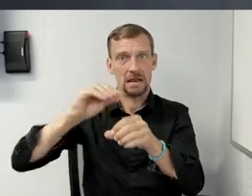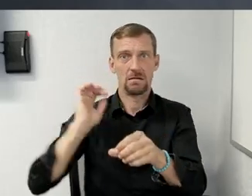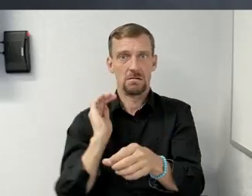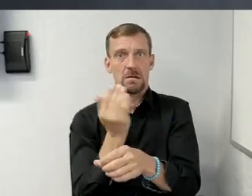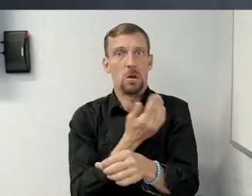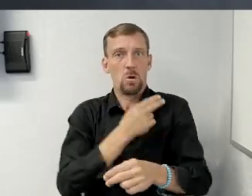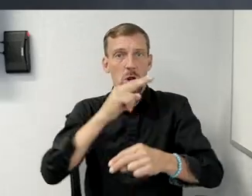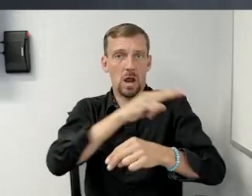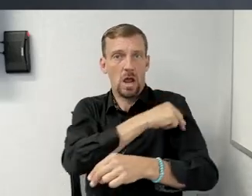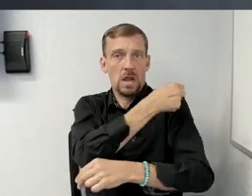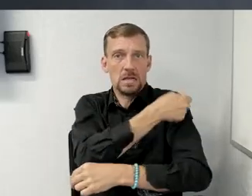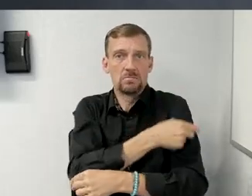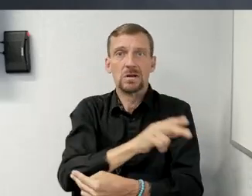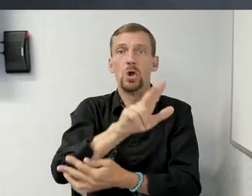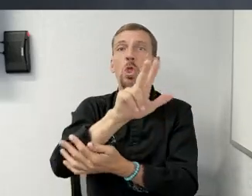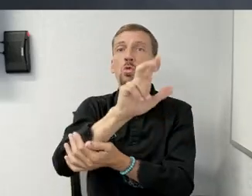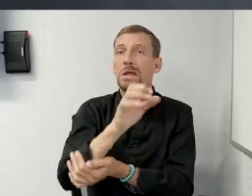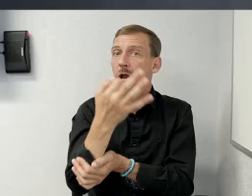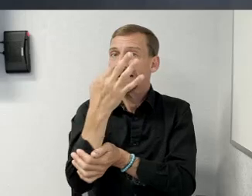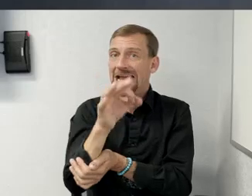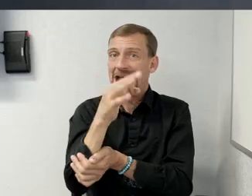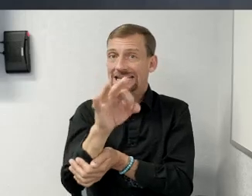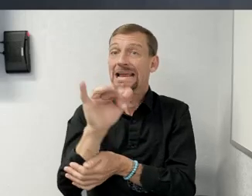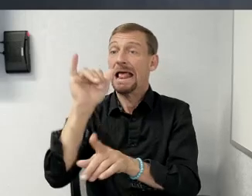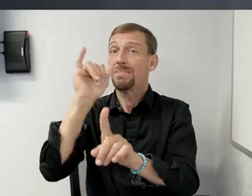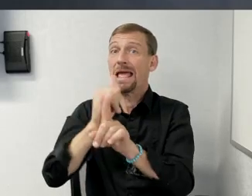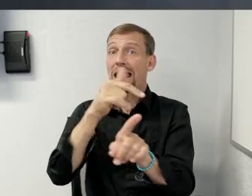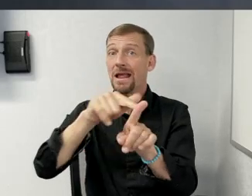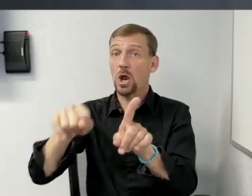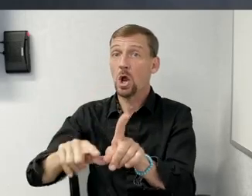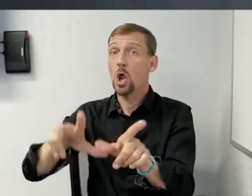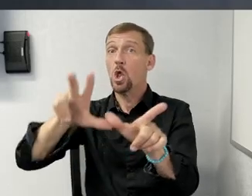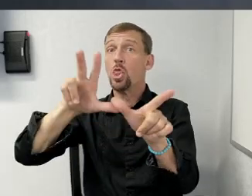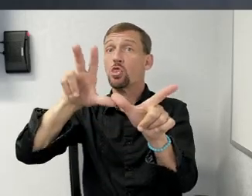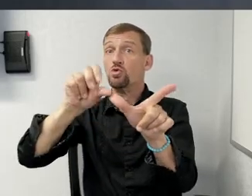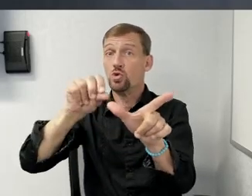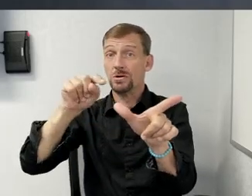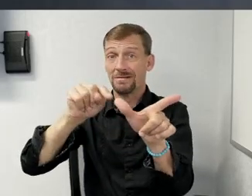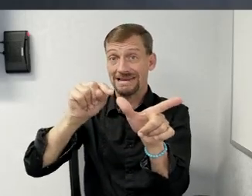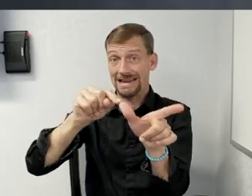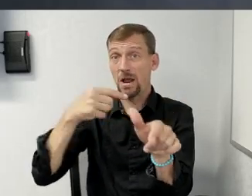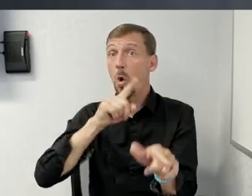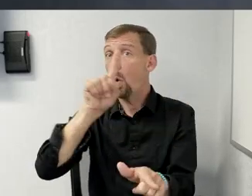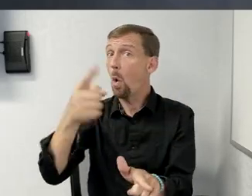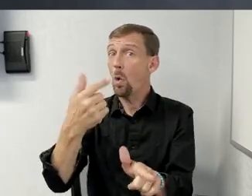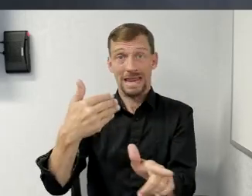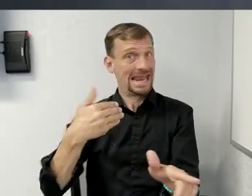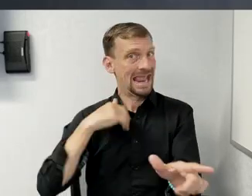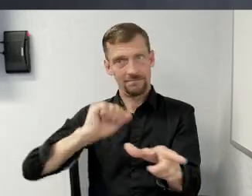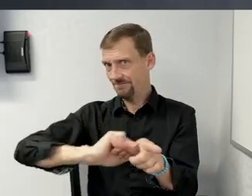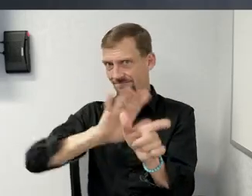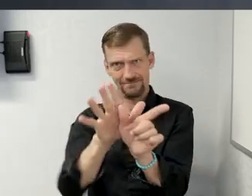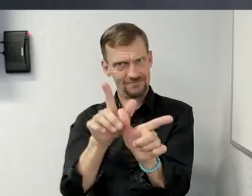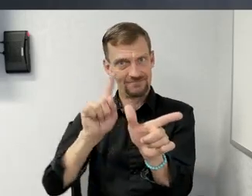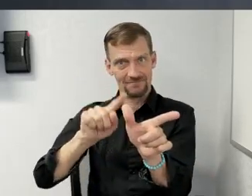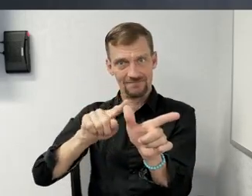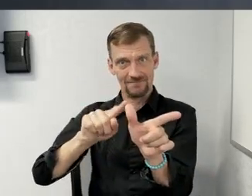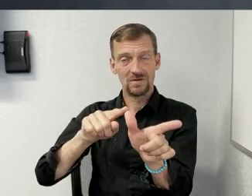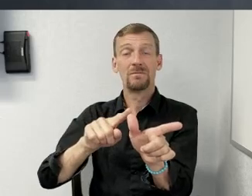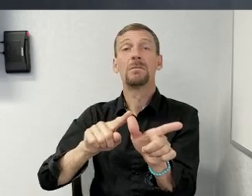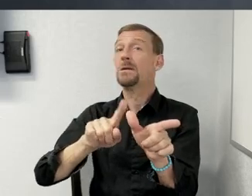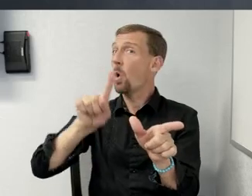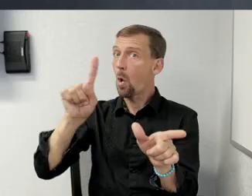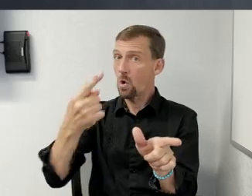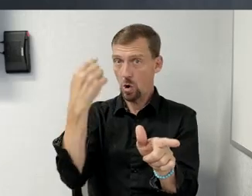Of those 319, 30 of those patients are positive for COVID-19 and are essentially, that's why they